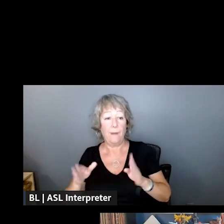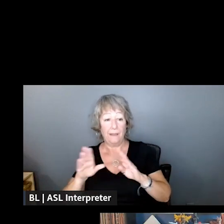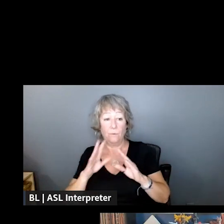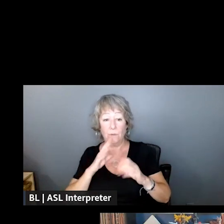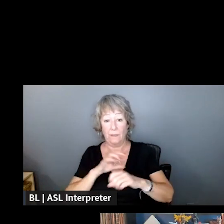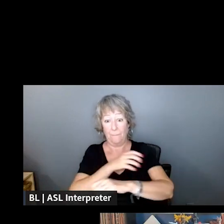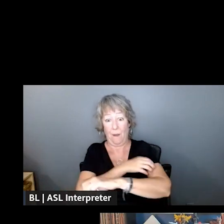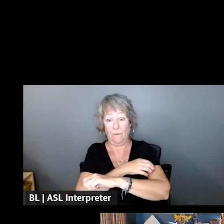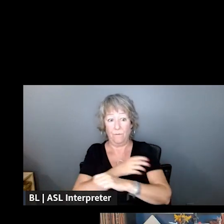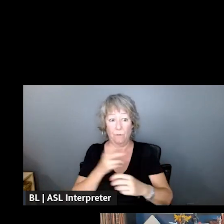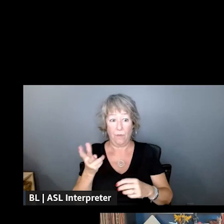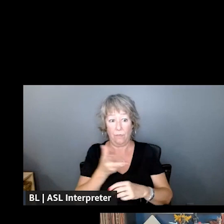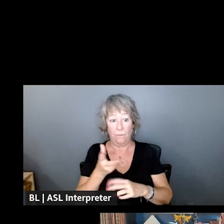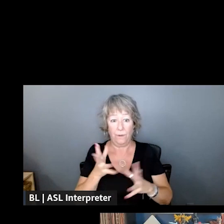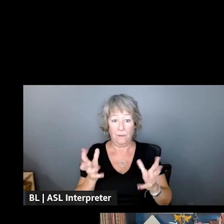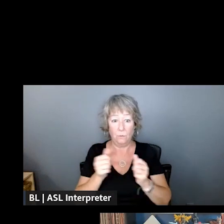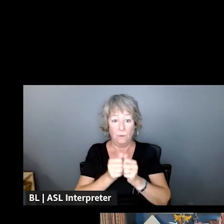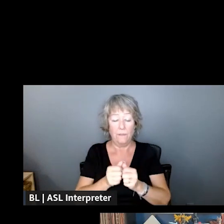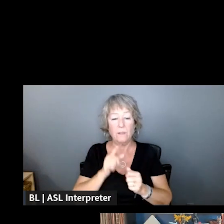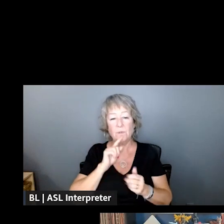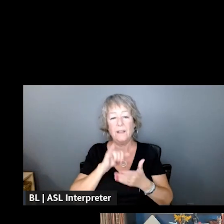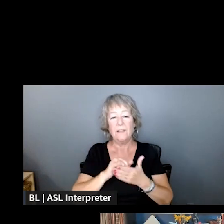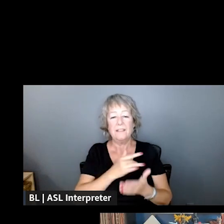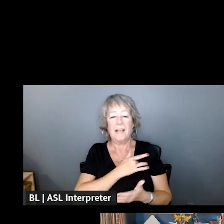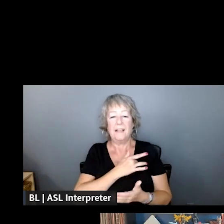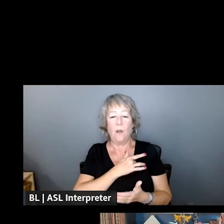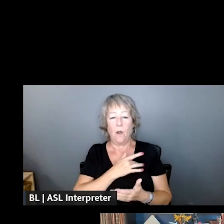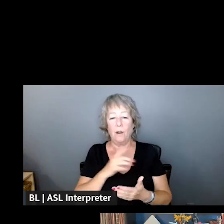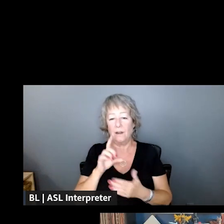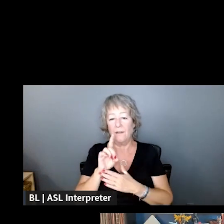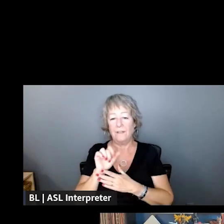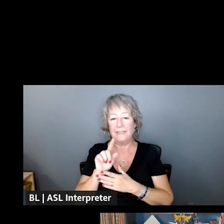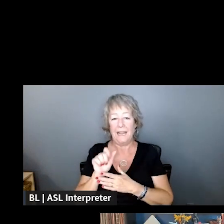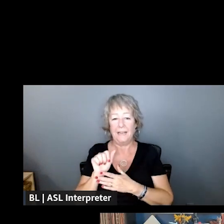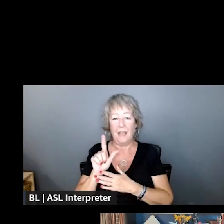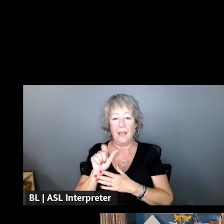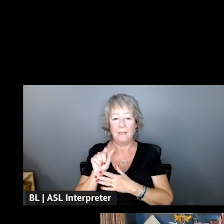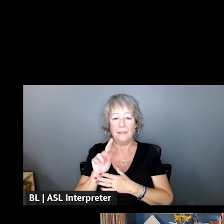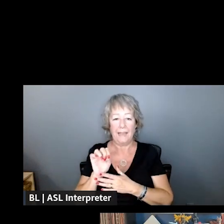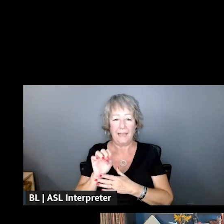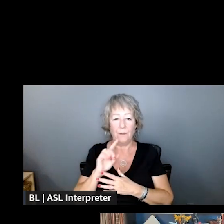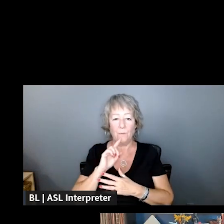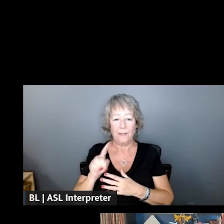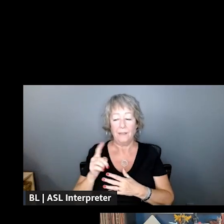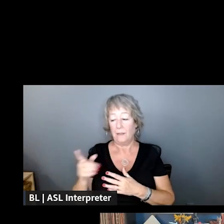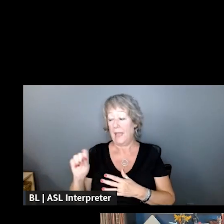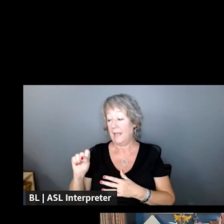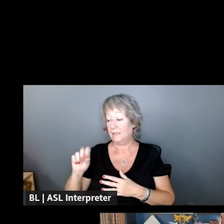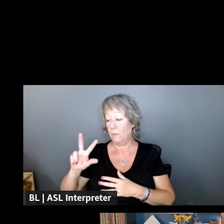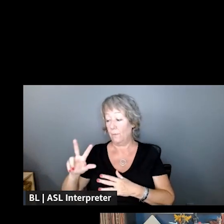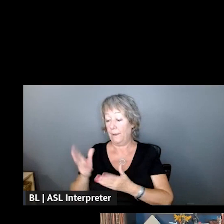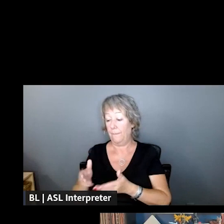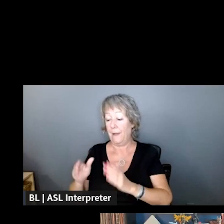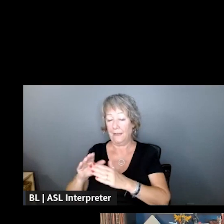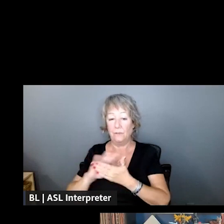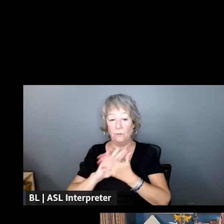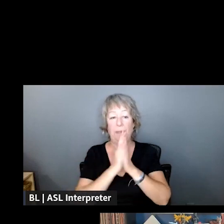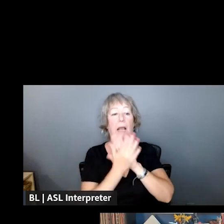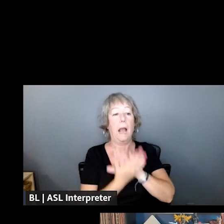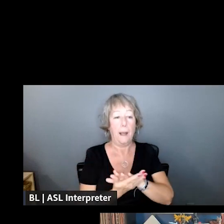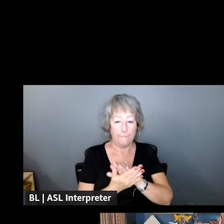know, because I think this is at the heart of a data lake, right? Like of turning an S3 bucket into a queryable